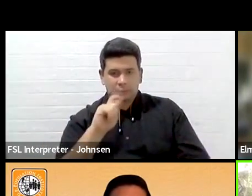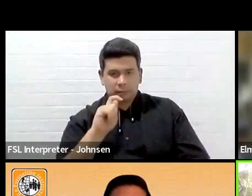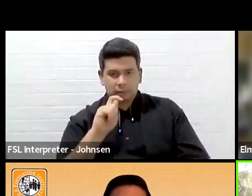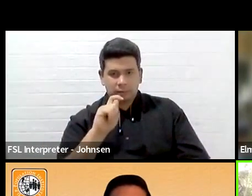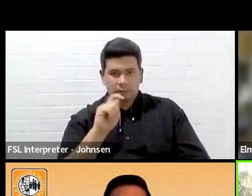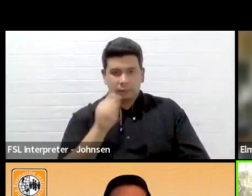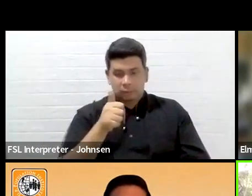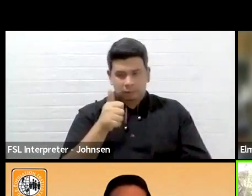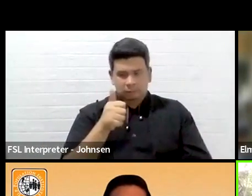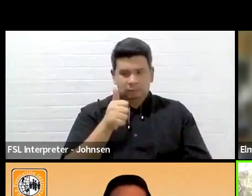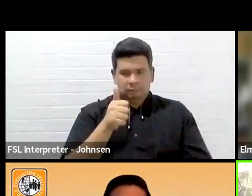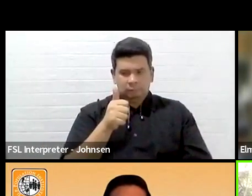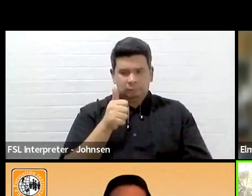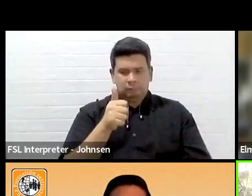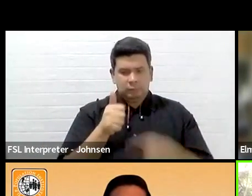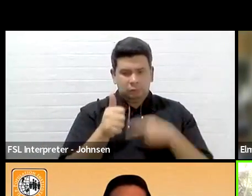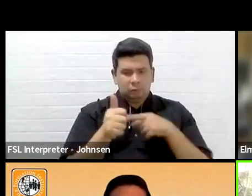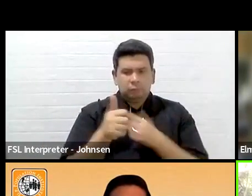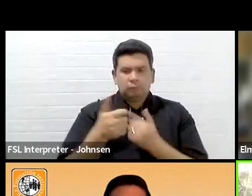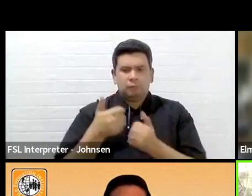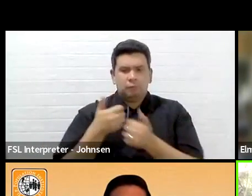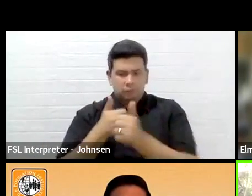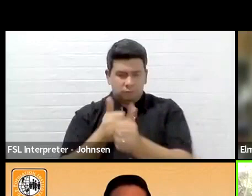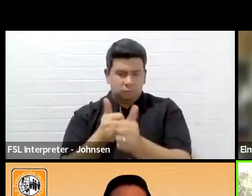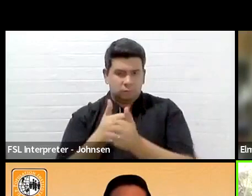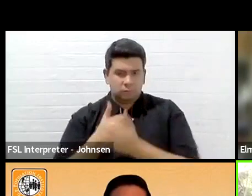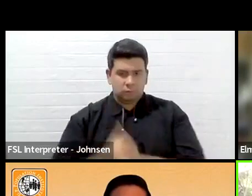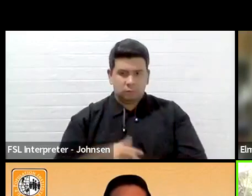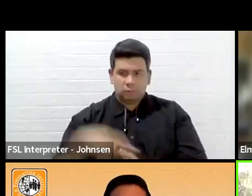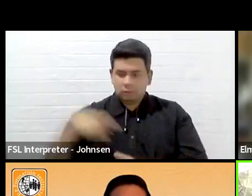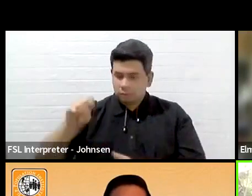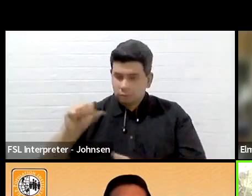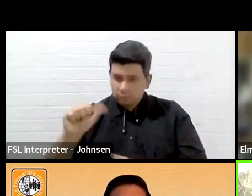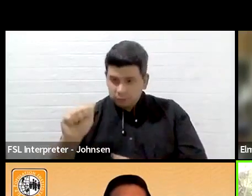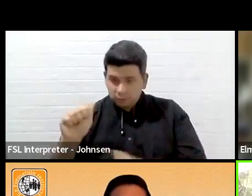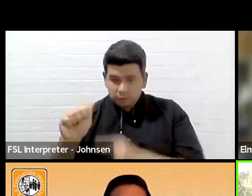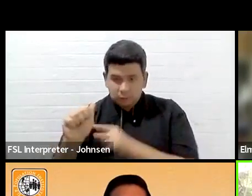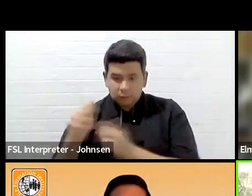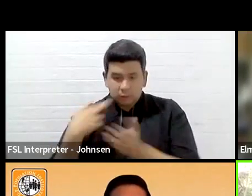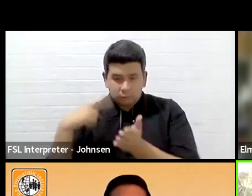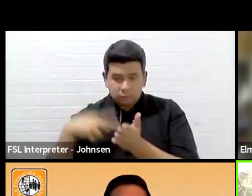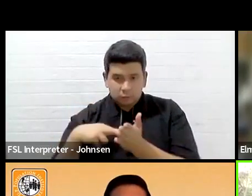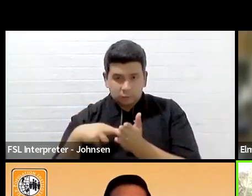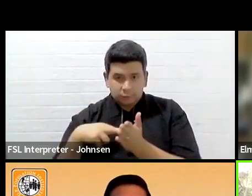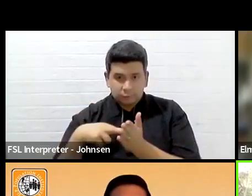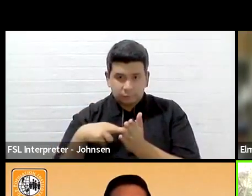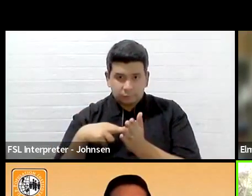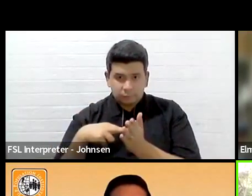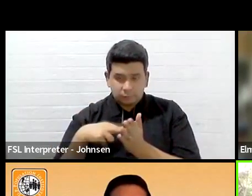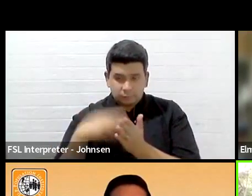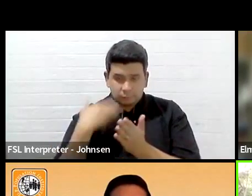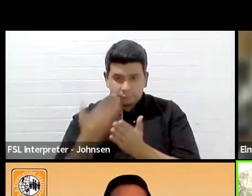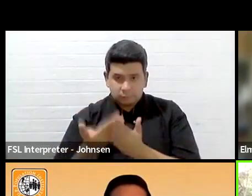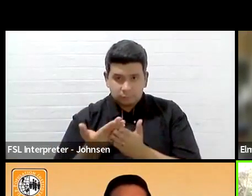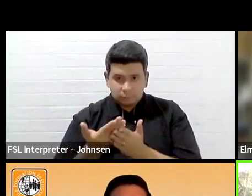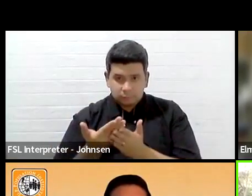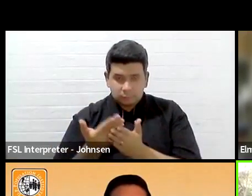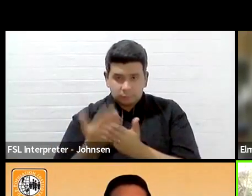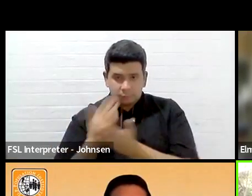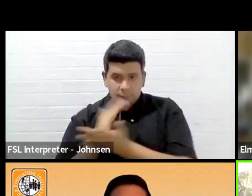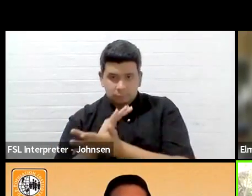So, and mainly PSA is reporting on the deaths with